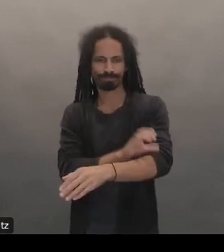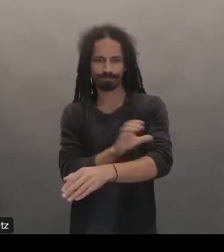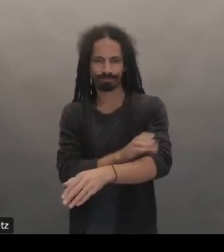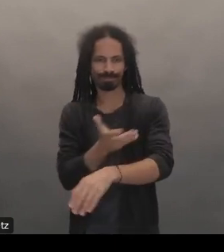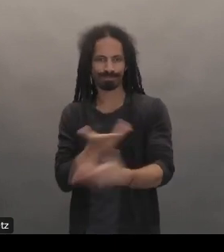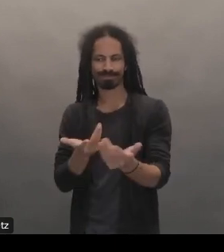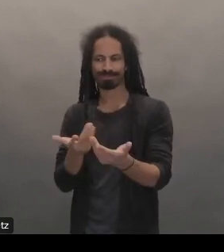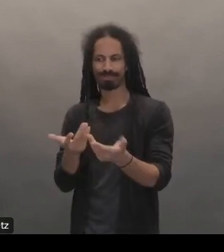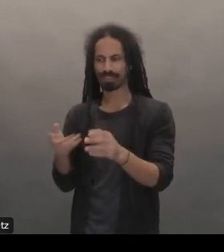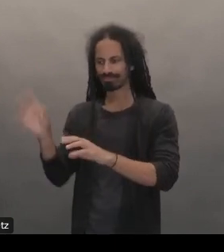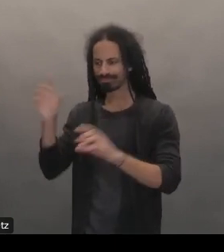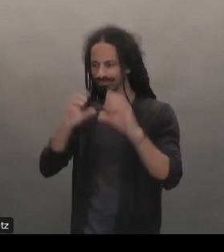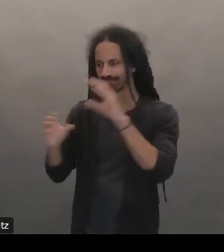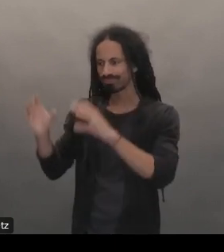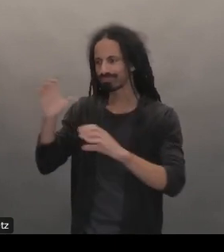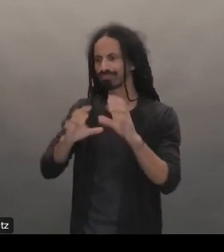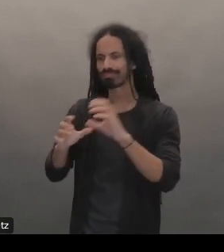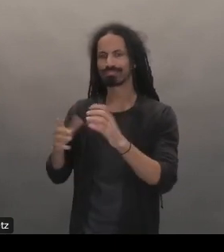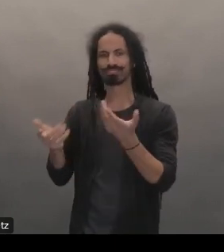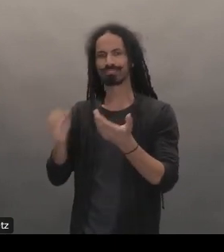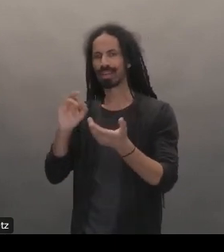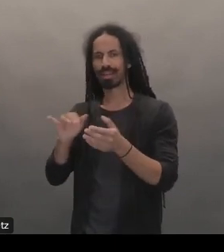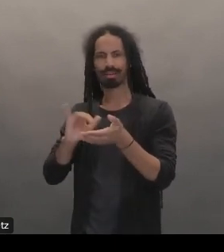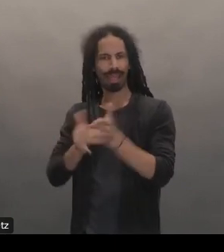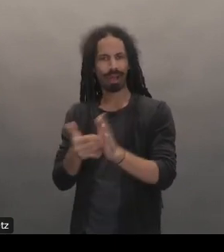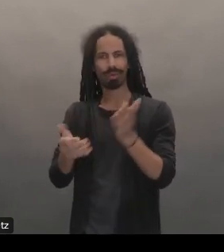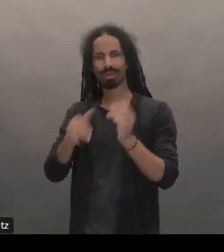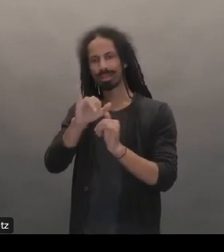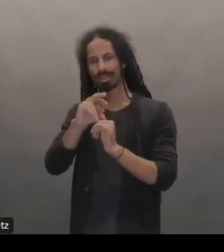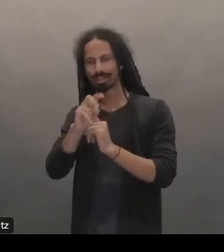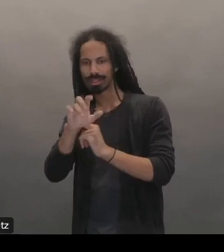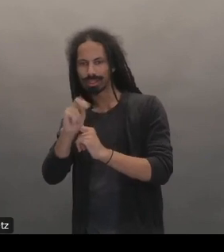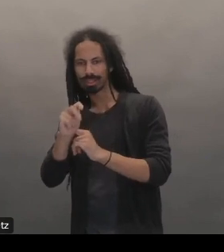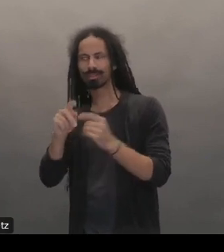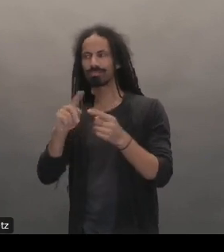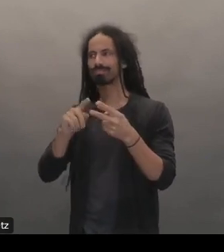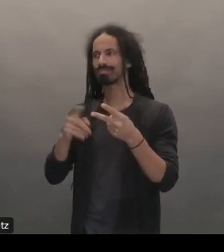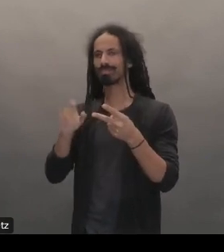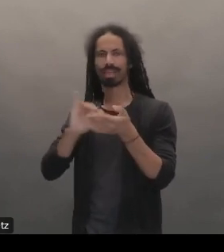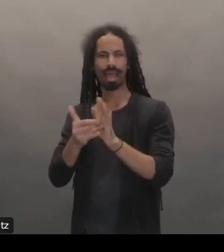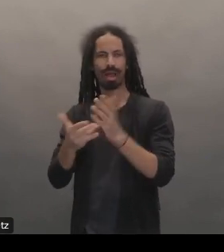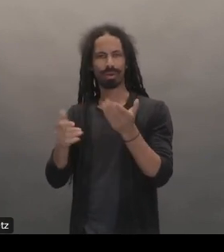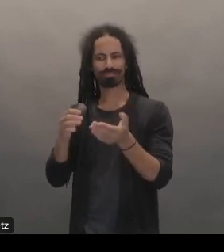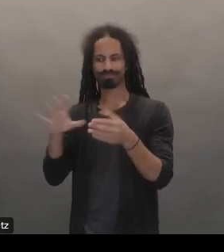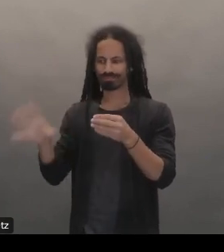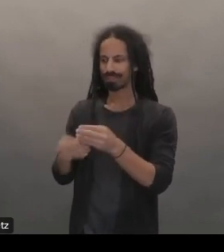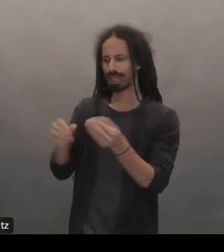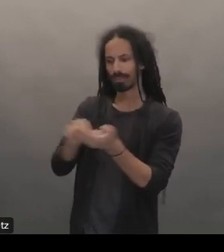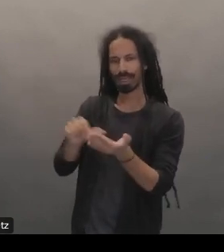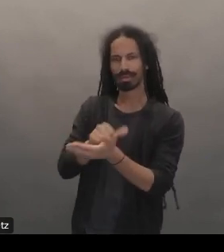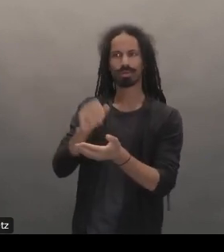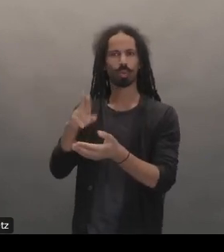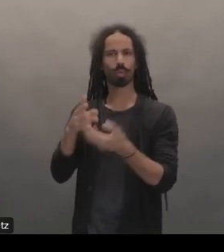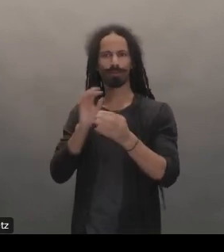trying to do, right? Double space or indent my paragraph or add page numbers or fix my margins or whatever it might be. YouTube